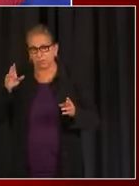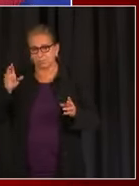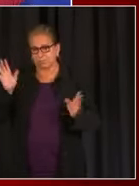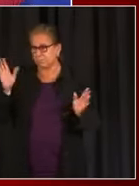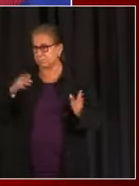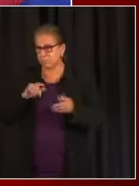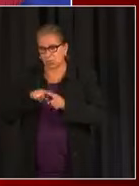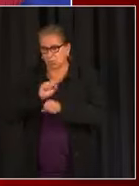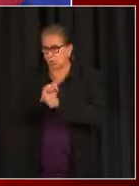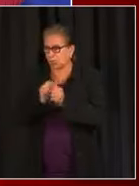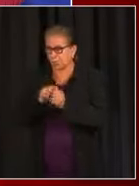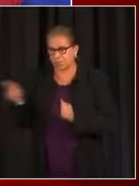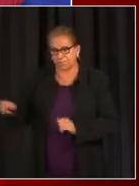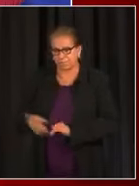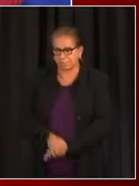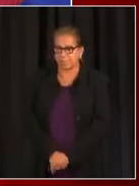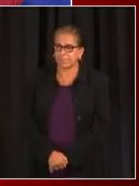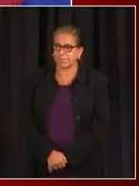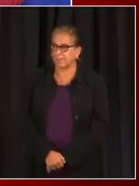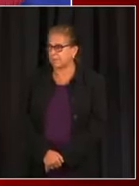share.